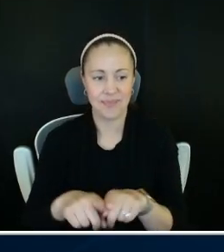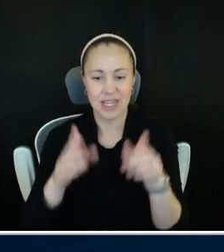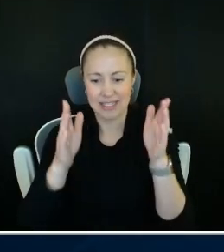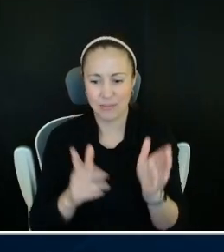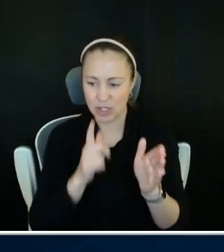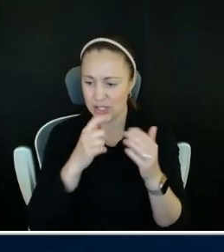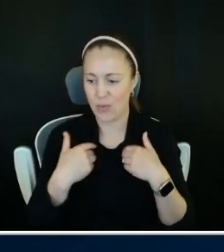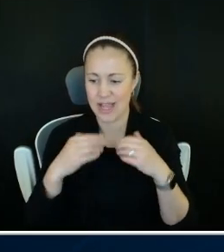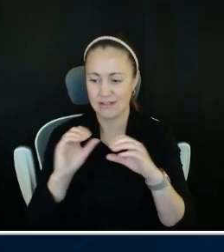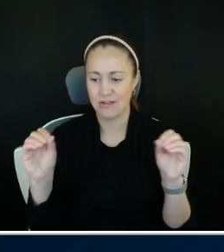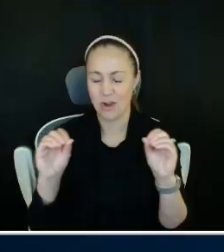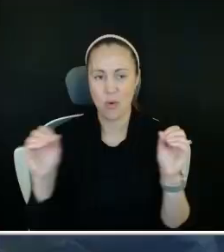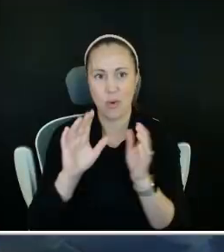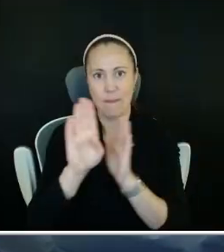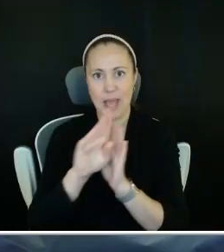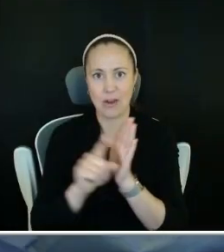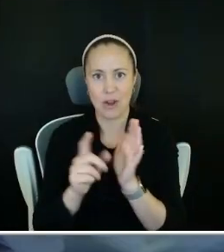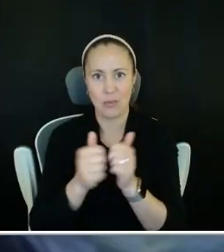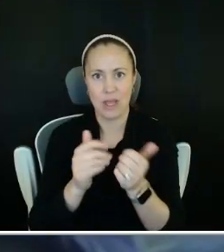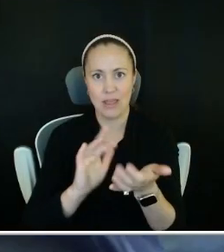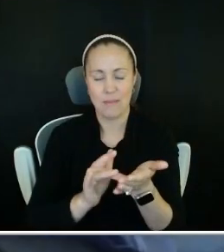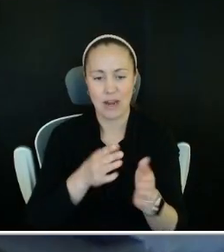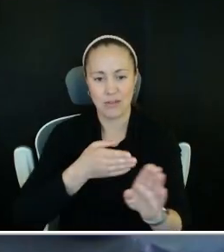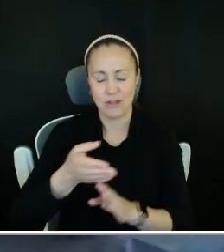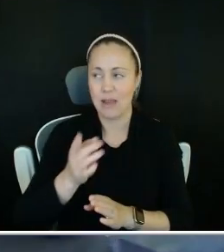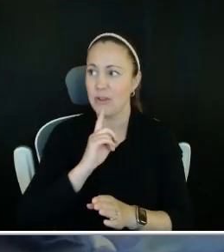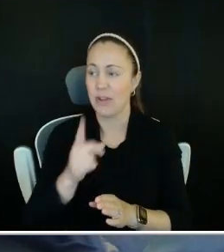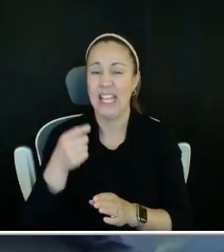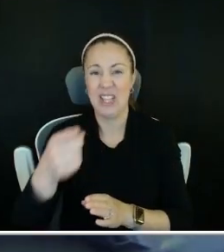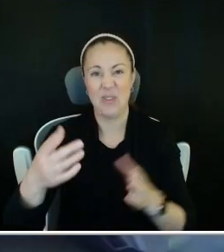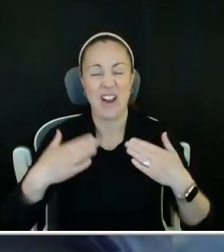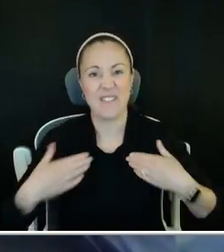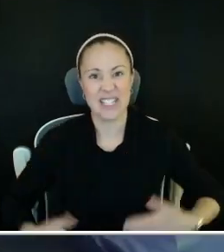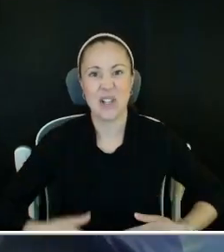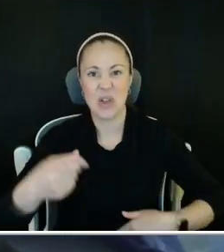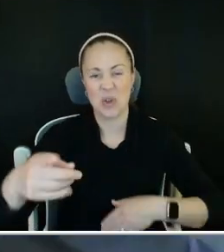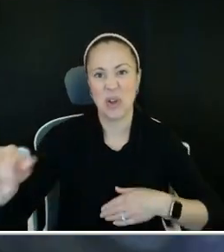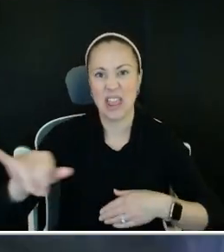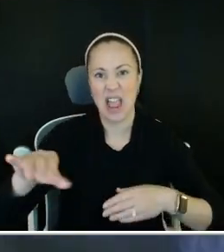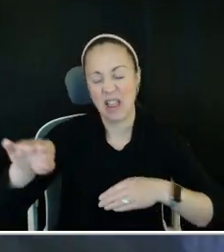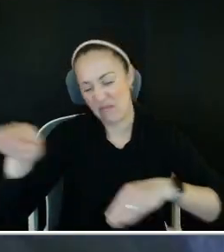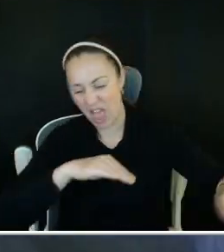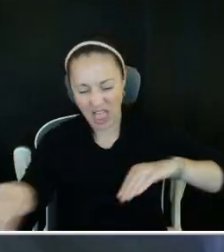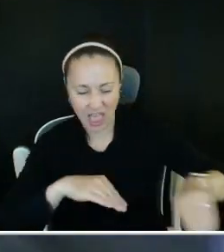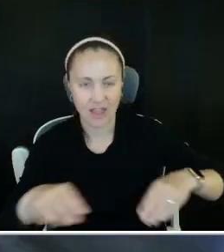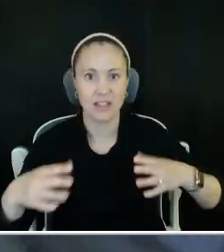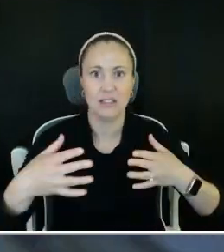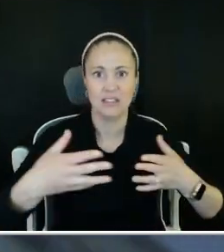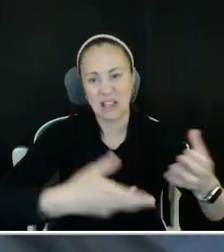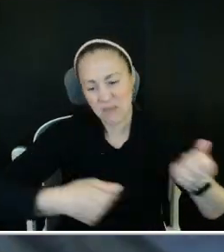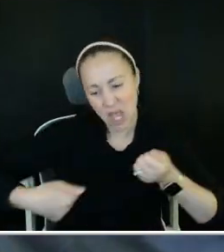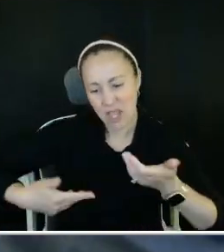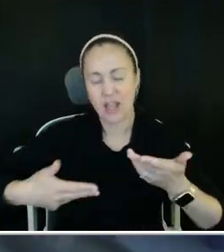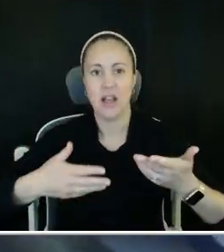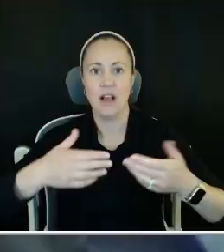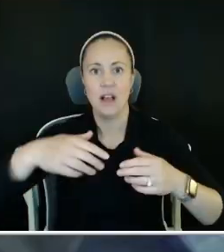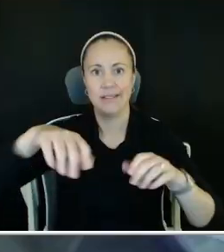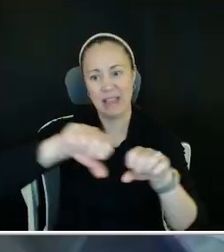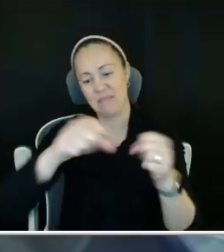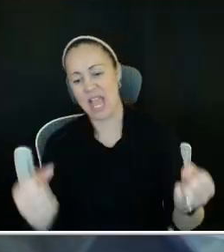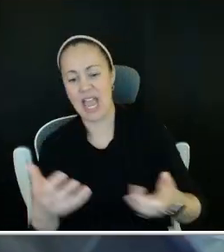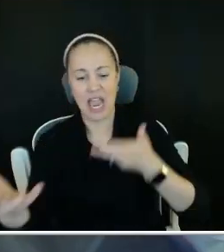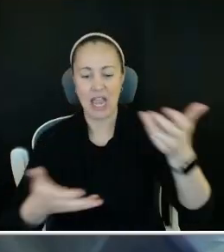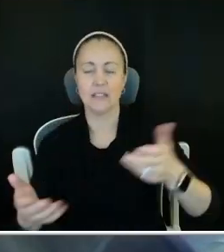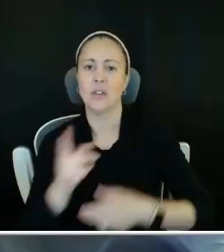how physical you have to be. Like, you're flopping it around and you're pulling on it and you're bending it. And I always think of surgery as being a very